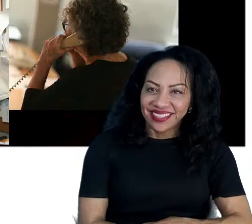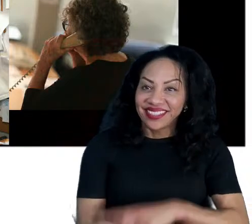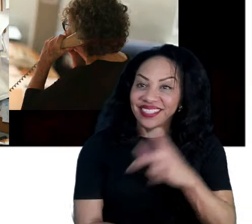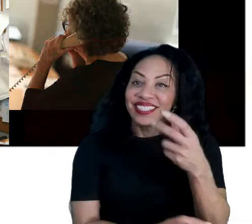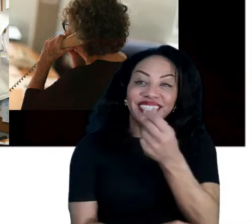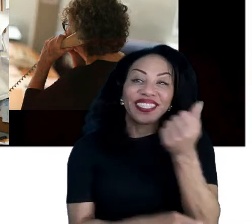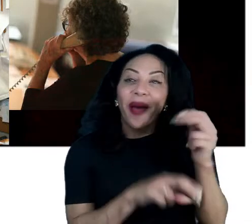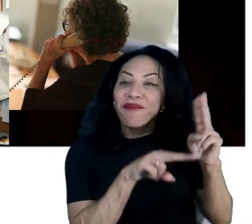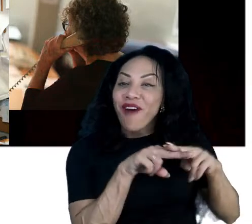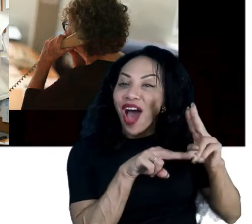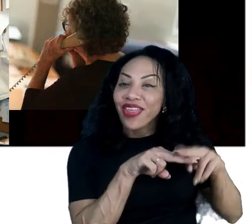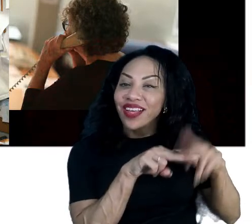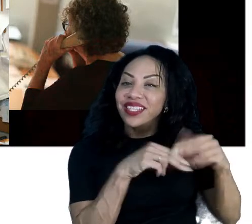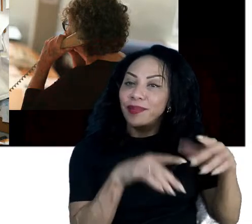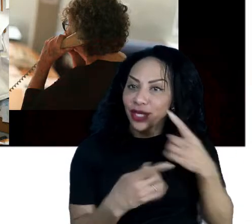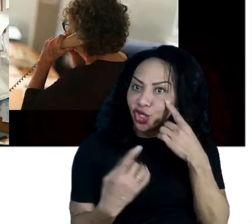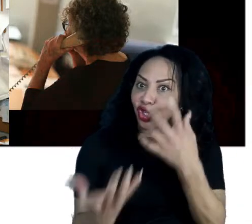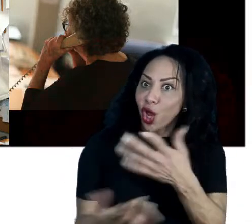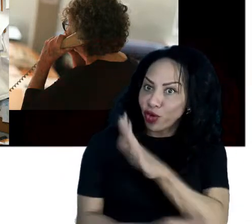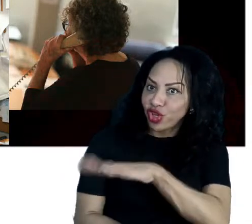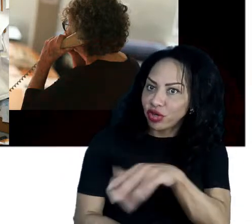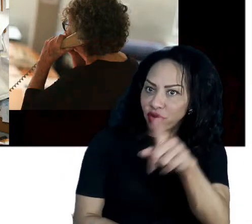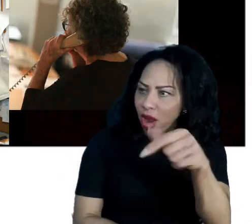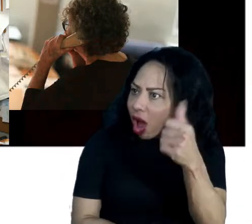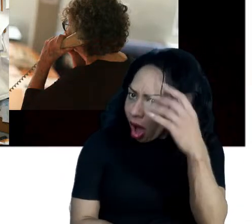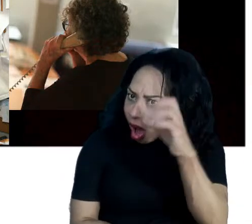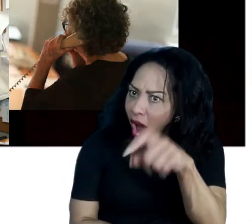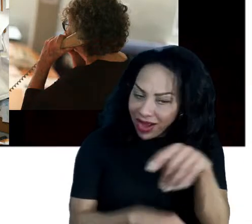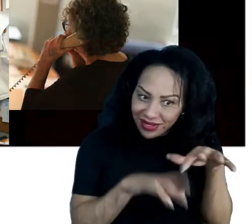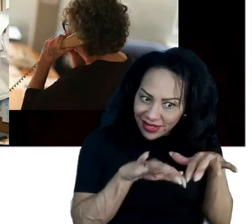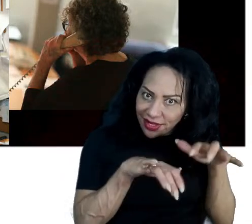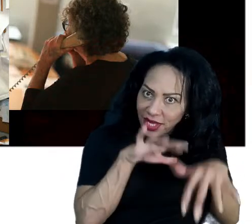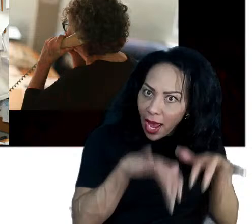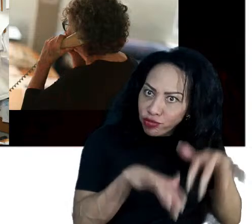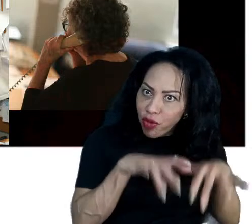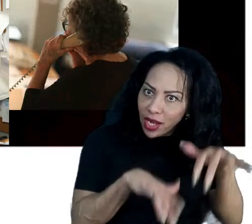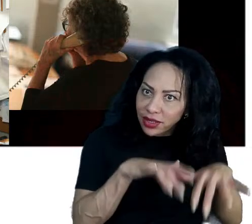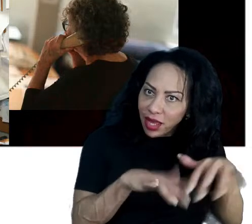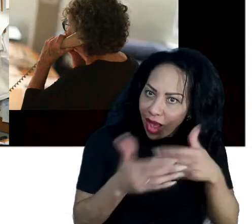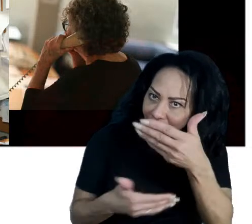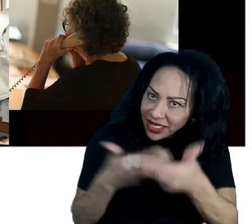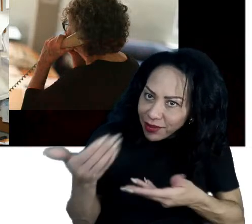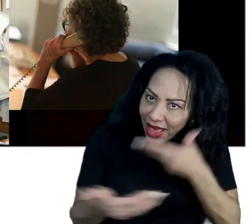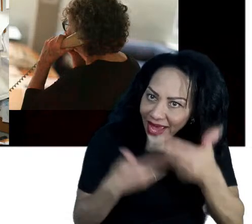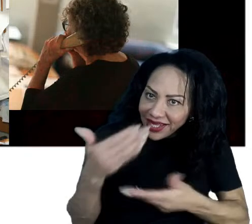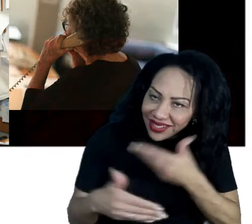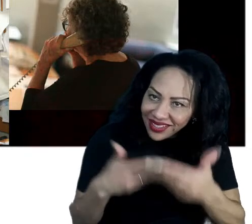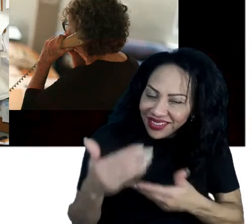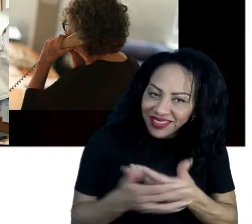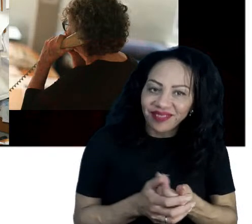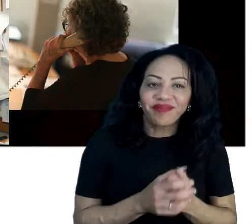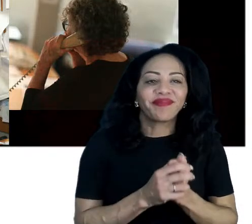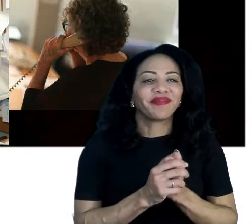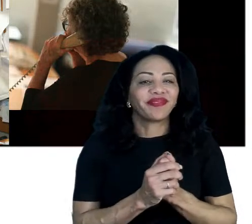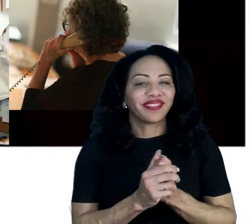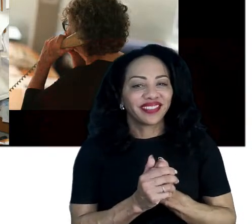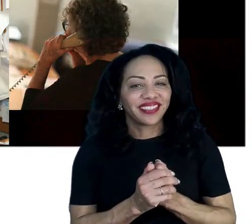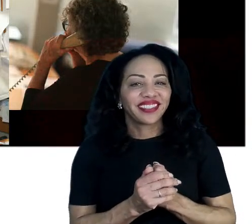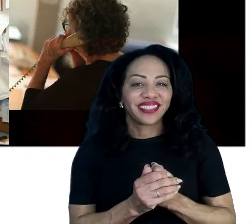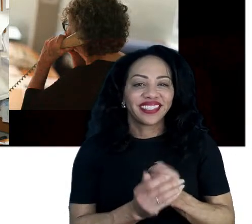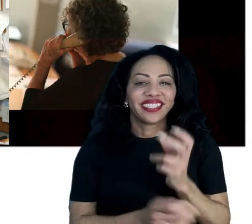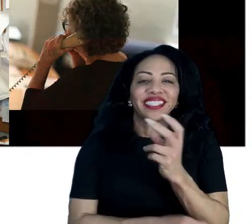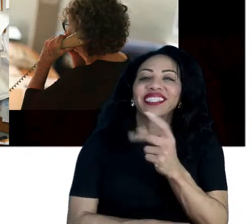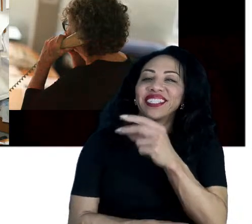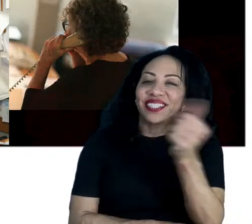that had never seen one. There were groups of friends reminiscing how they'd kind of played with the phone coil with their finger when they